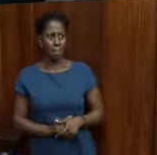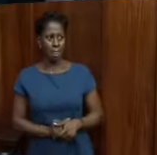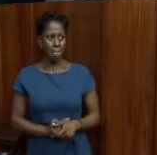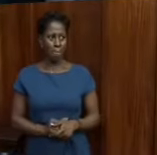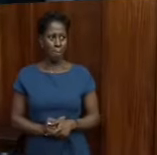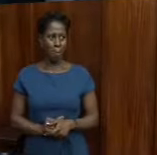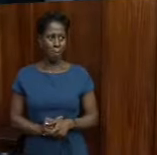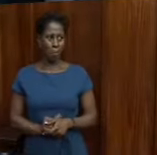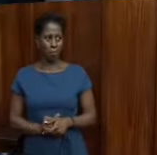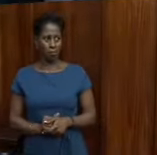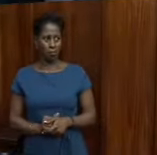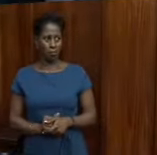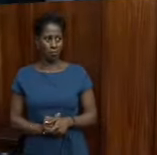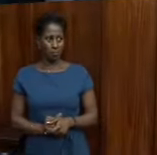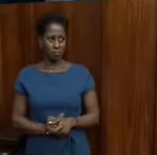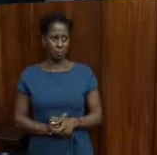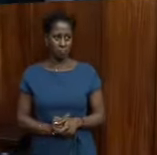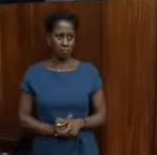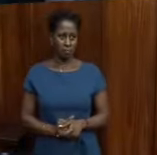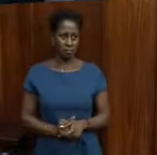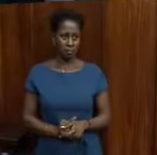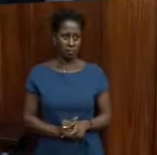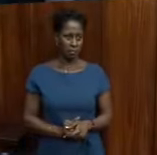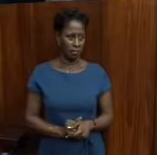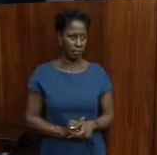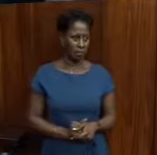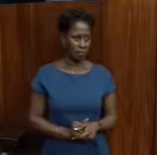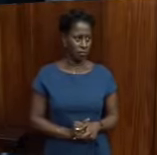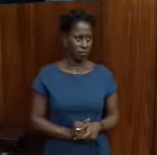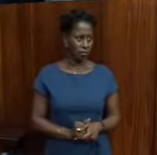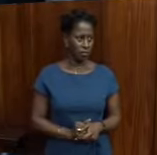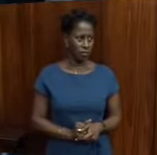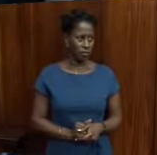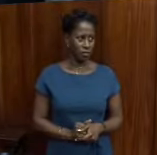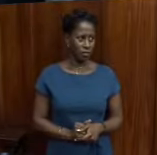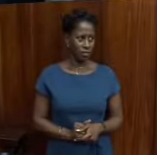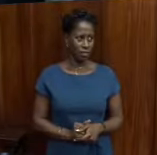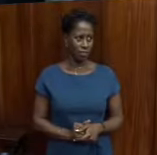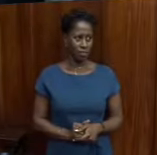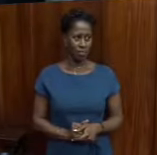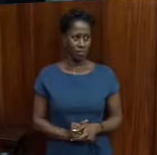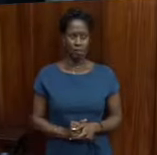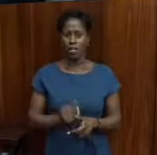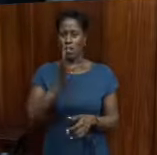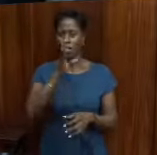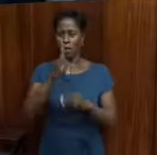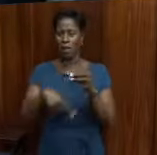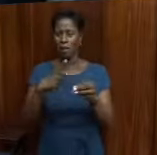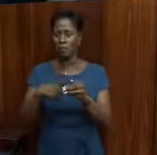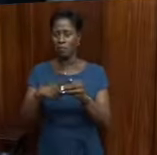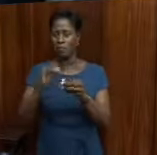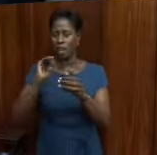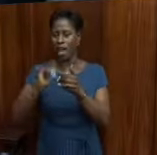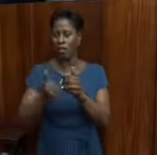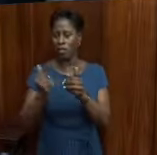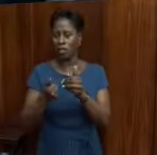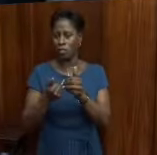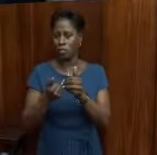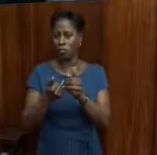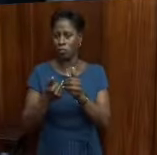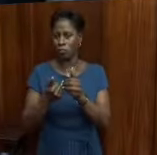cycles were capped at US $4 million per country. Building resilience and adapting to climate change is a